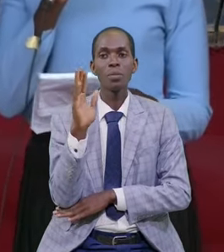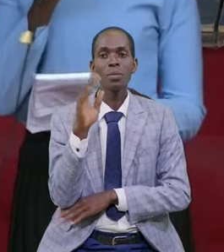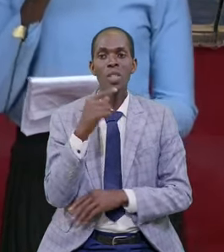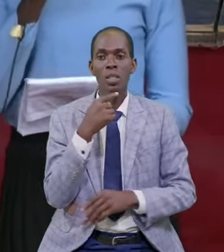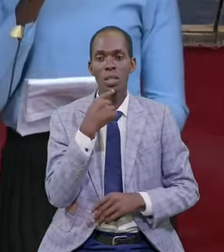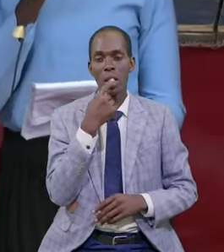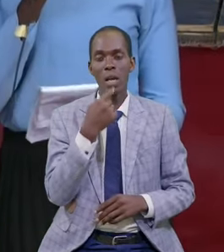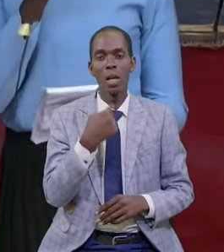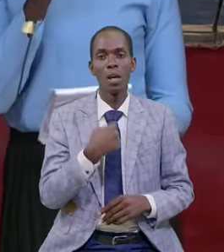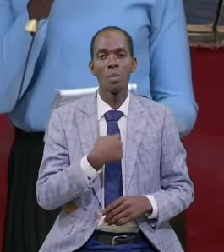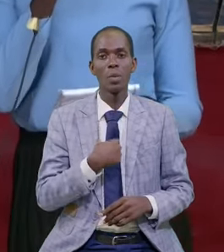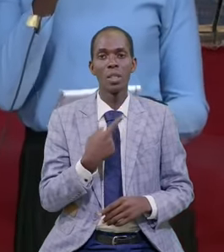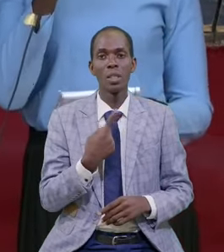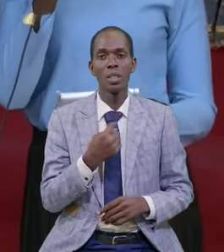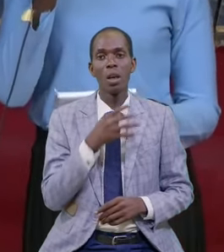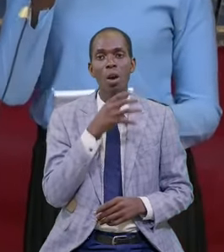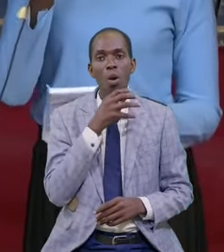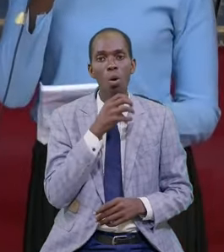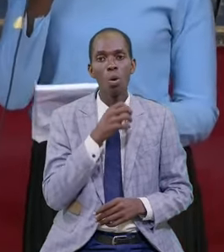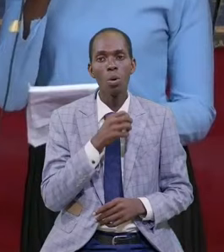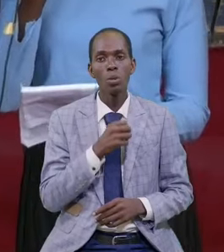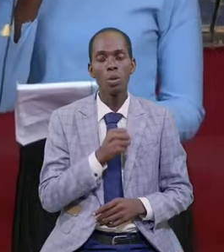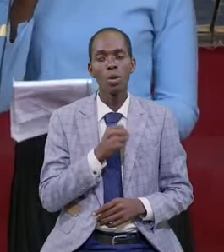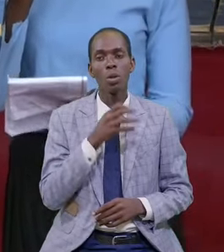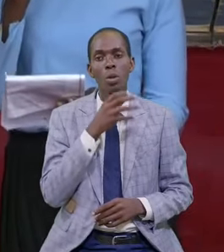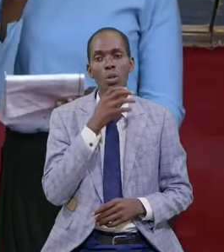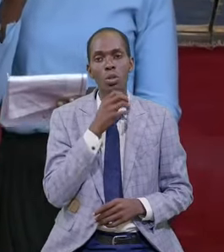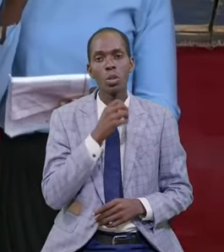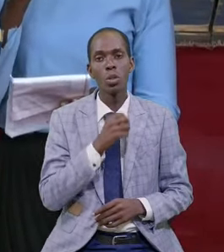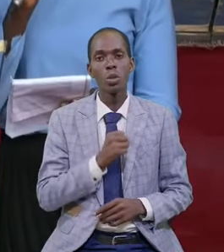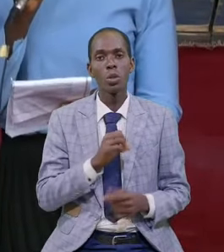pass be the all